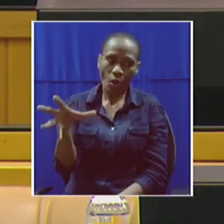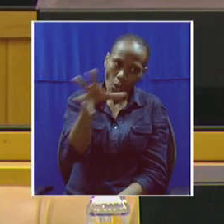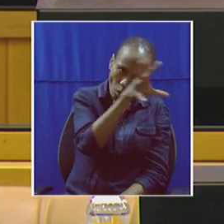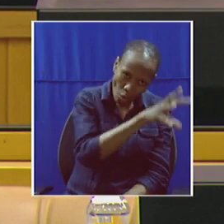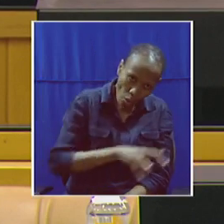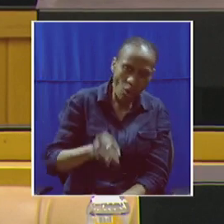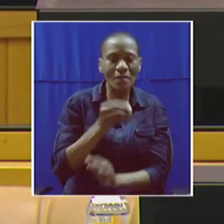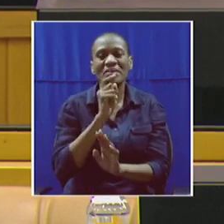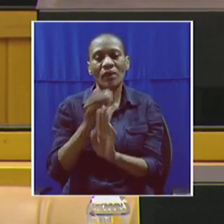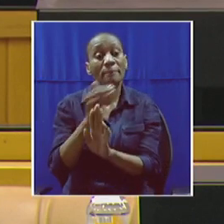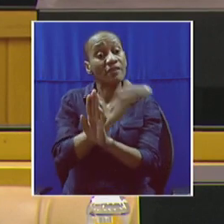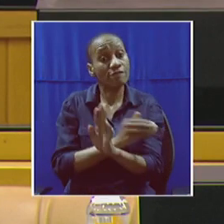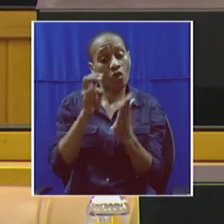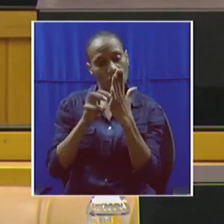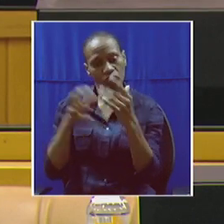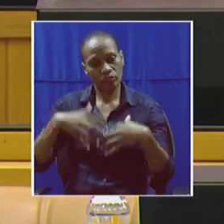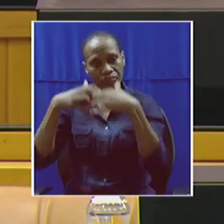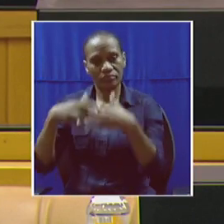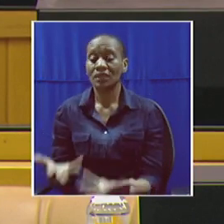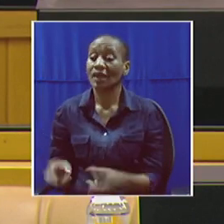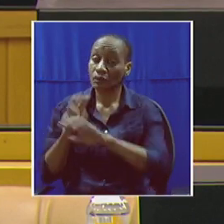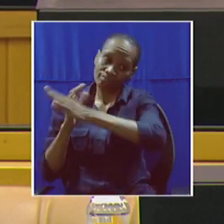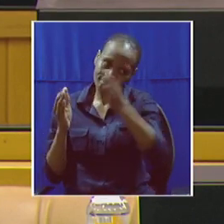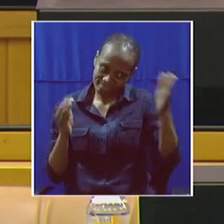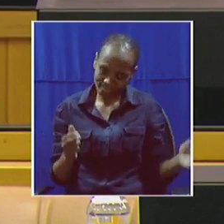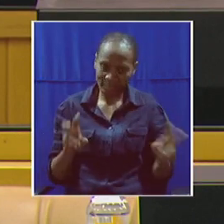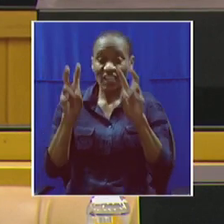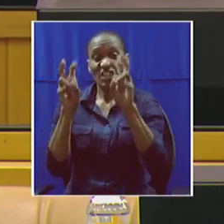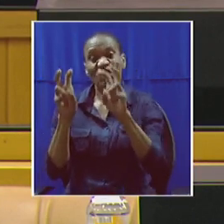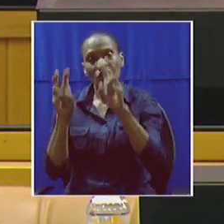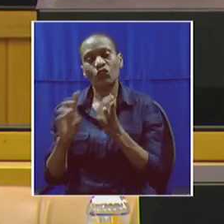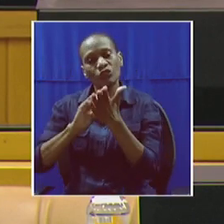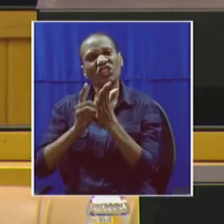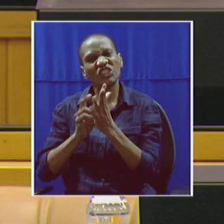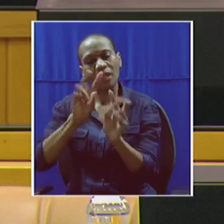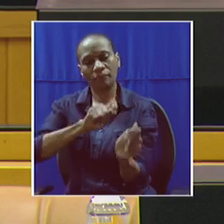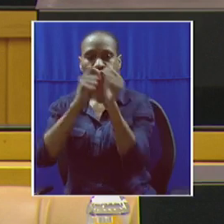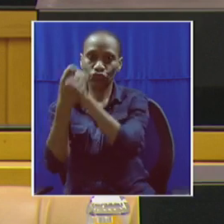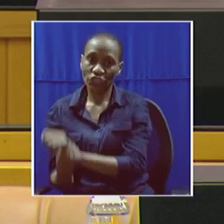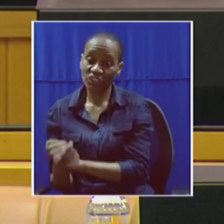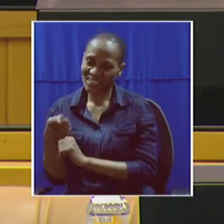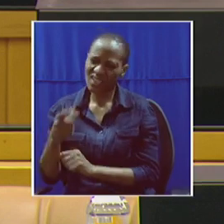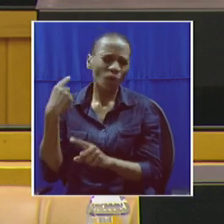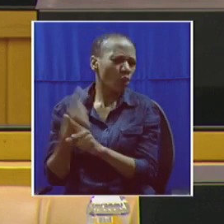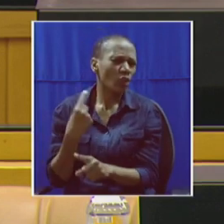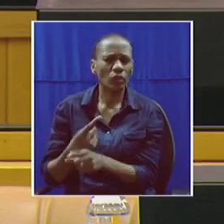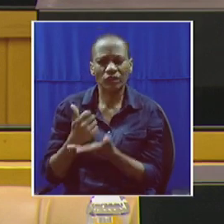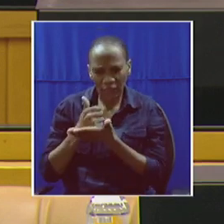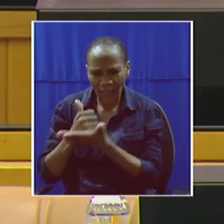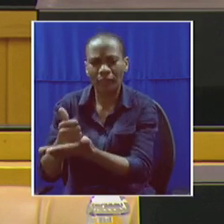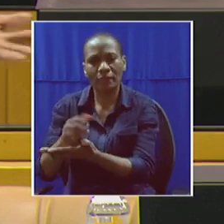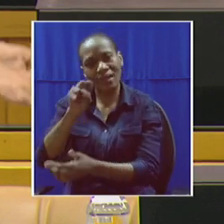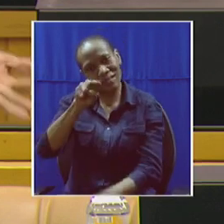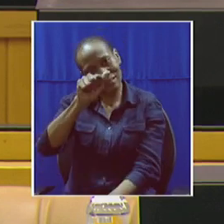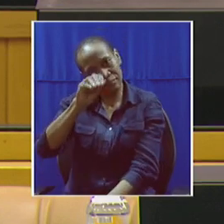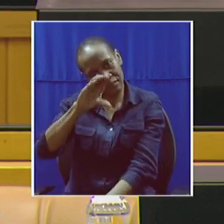precondition the issue of digital migration it's something that will also assist and enhance sabc